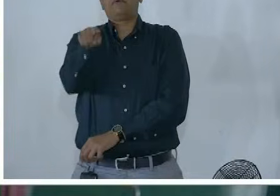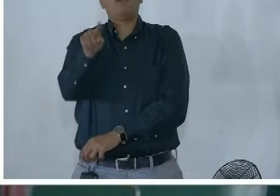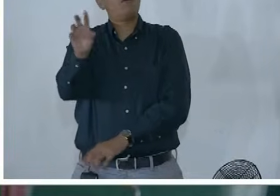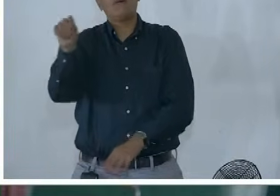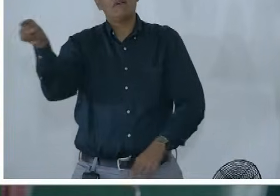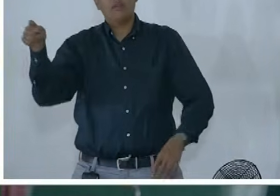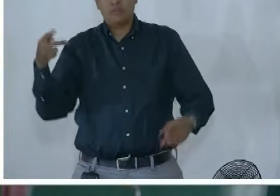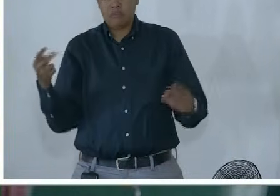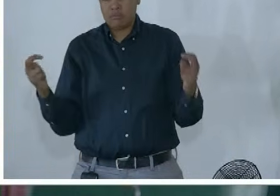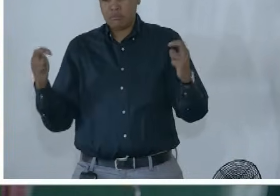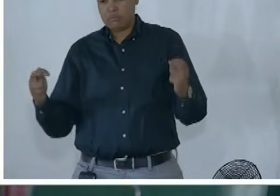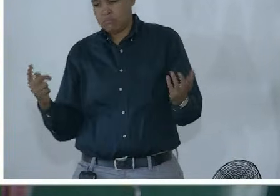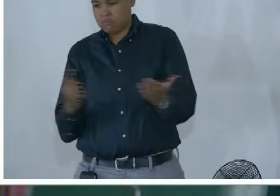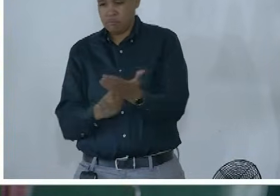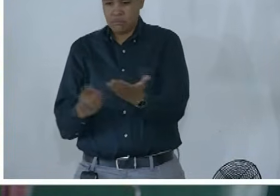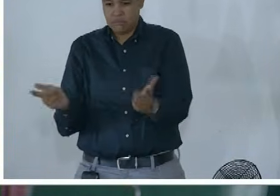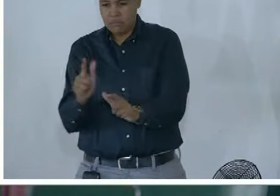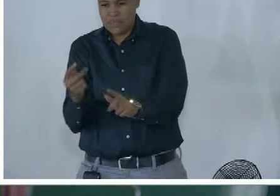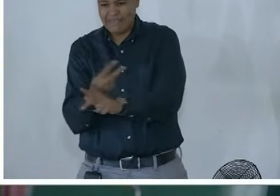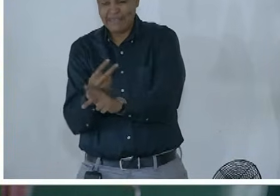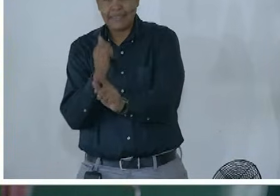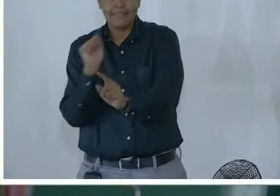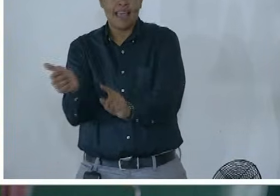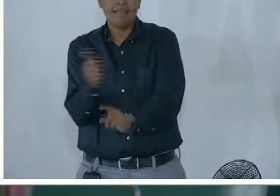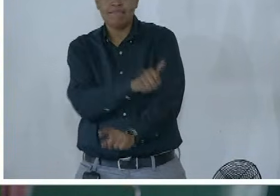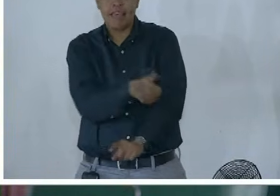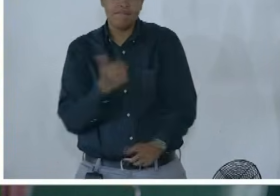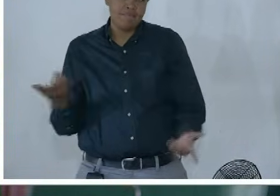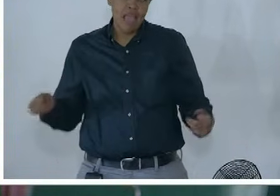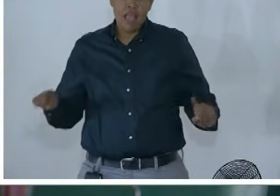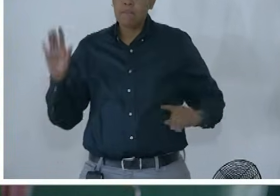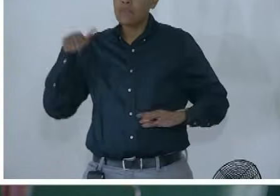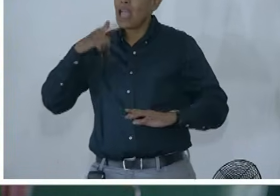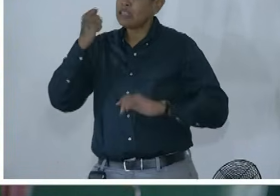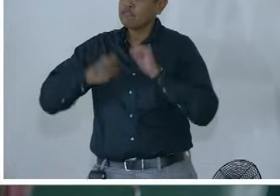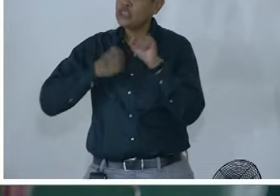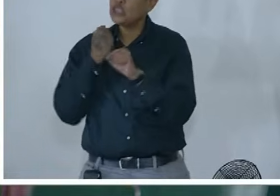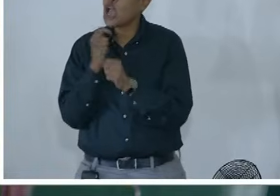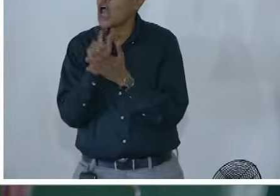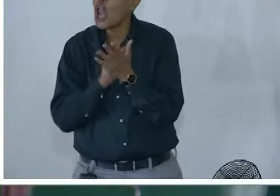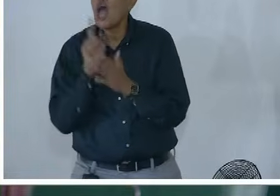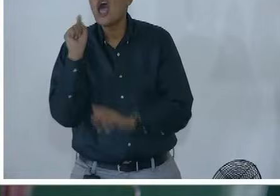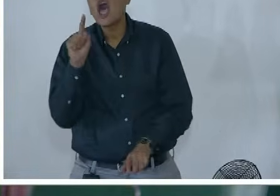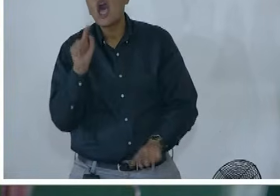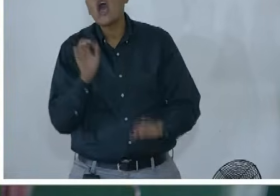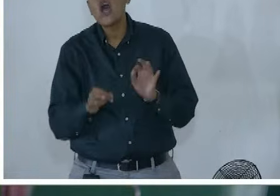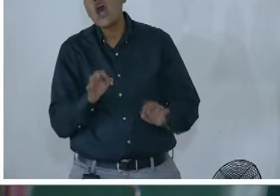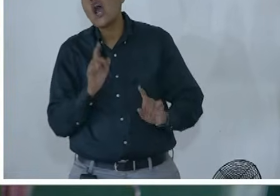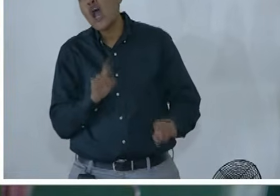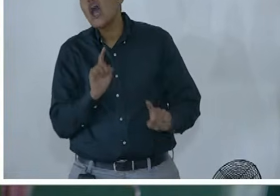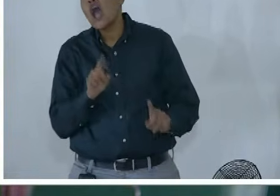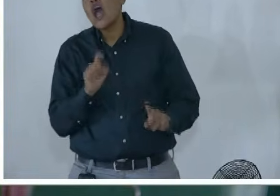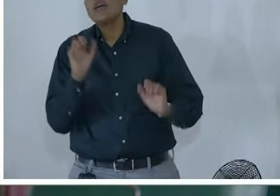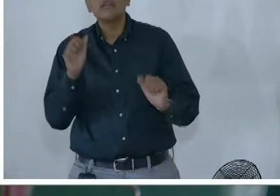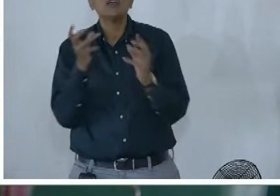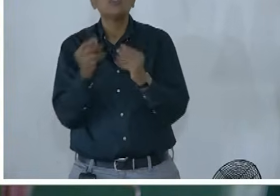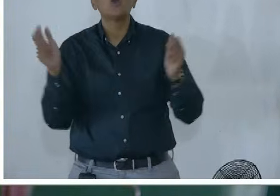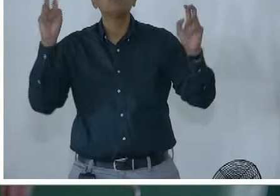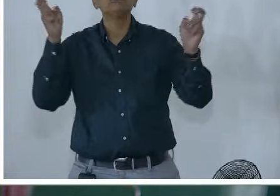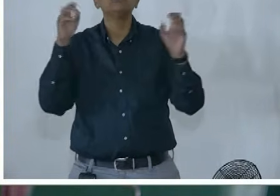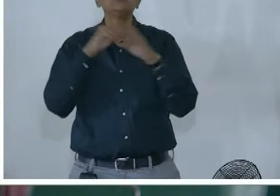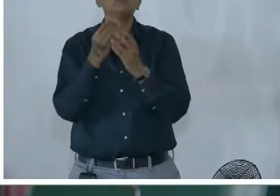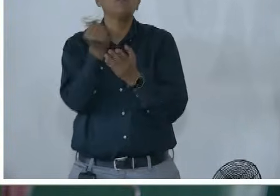work it out for themselves. So instead of having years of litigation, they may resolve the matter